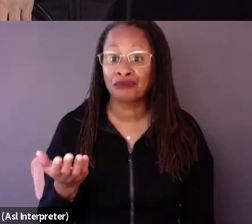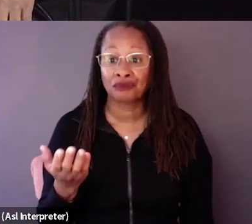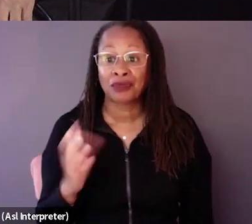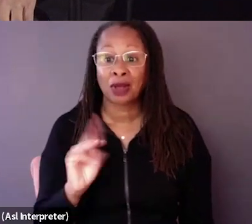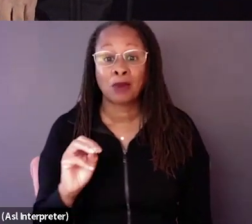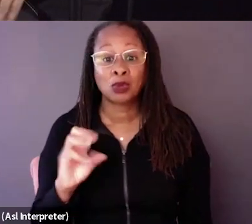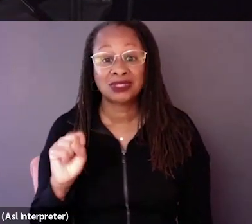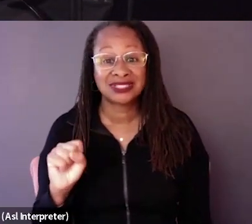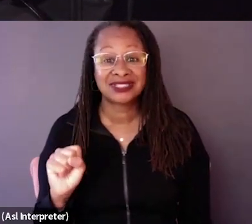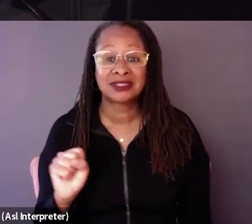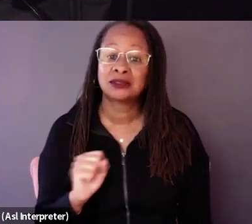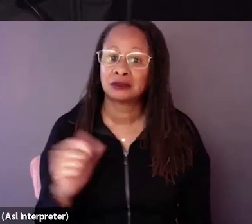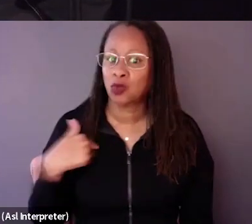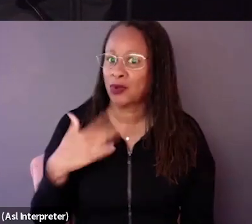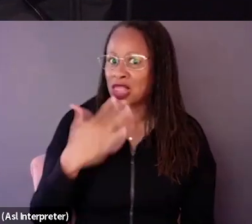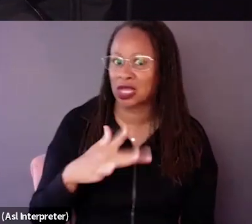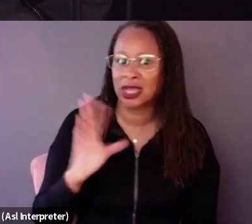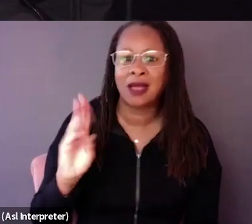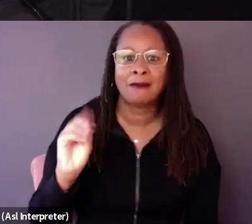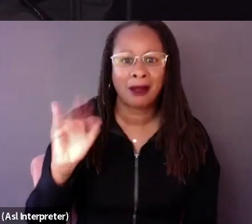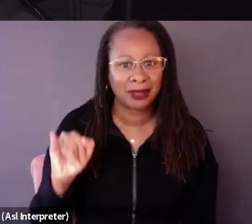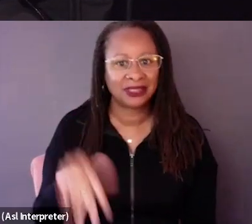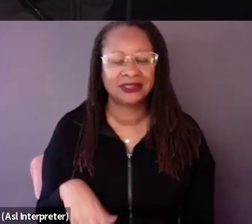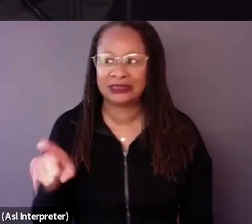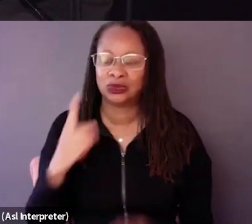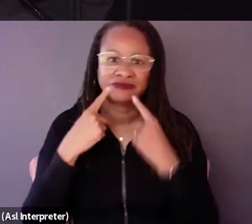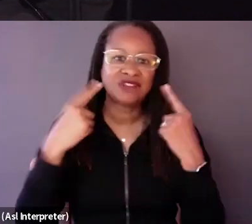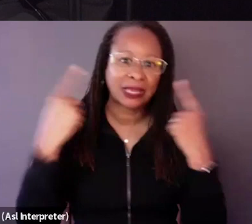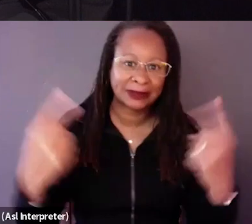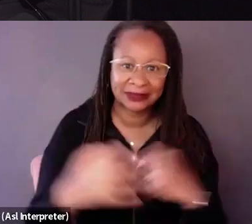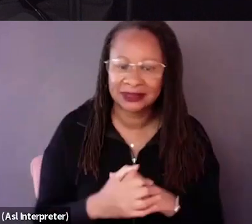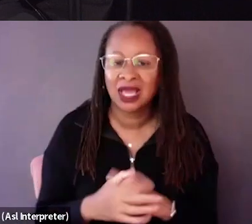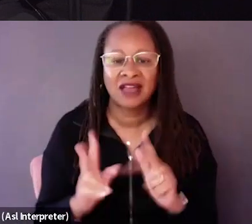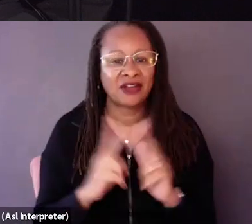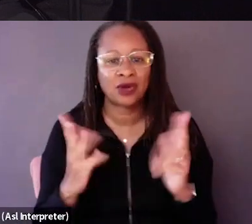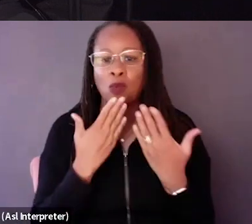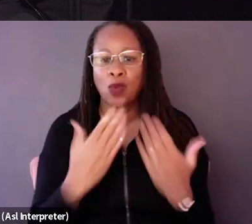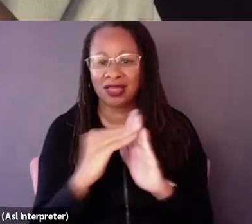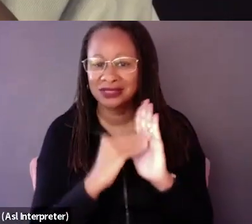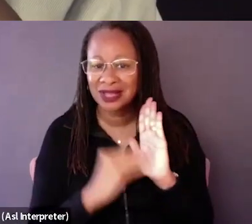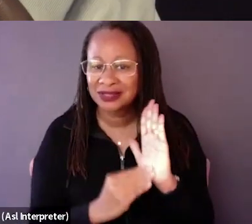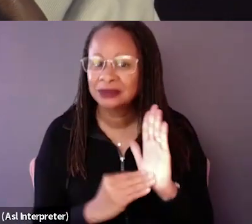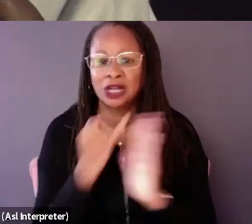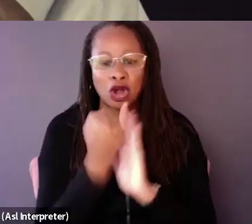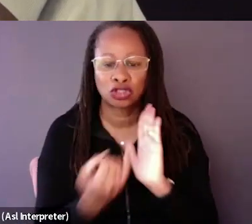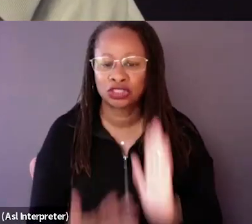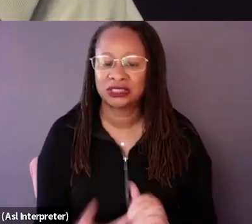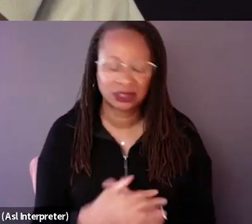they'll build the walls, the people will continue coming because they can't. There's no safety. There are no opportunities, you know.